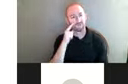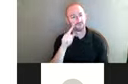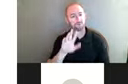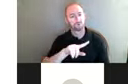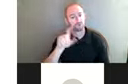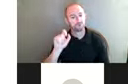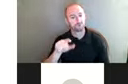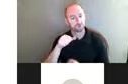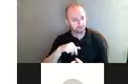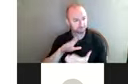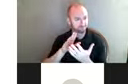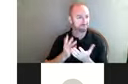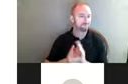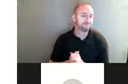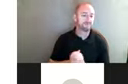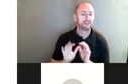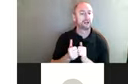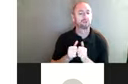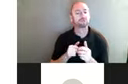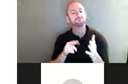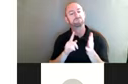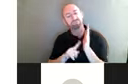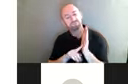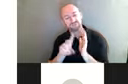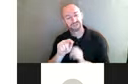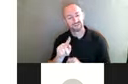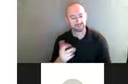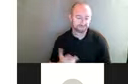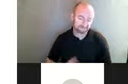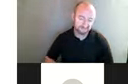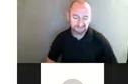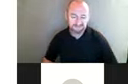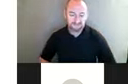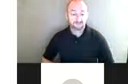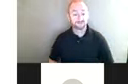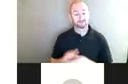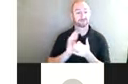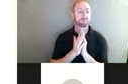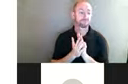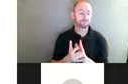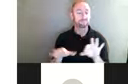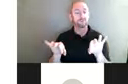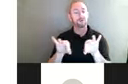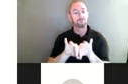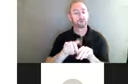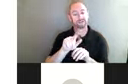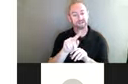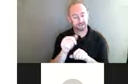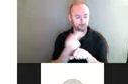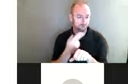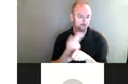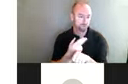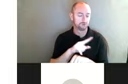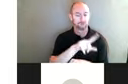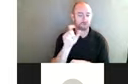that you're trying to get at or how you want to explore your data. And so this becomes both a critical data consumption question